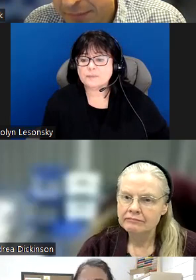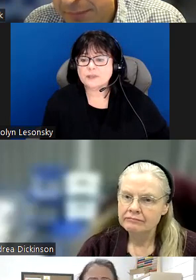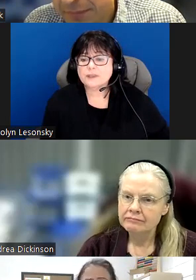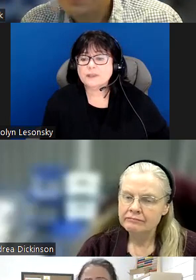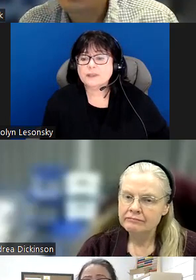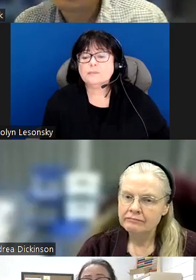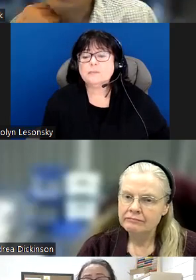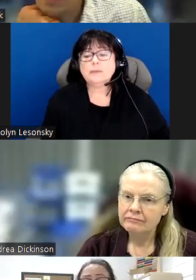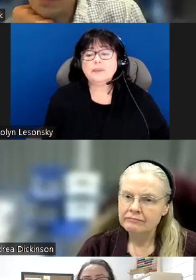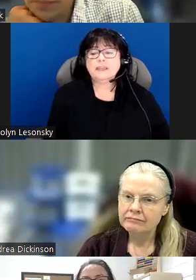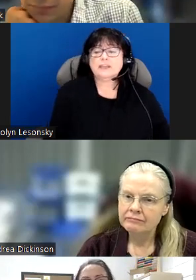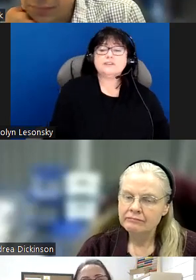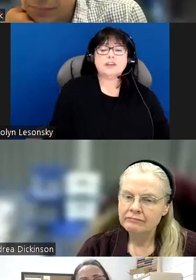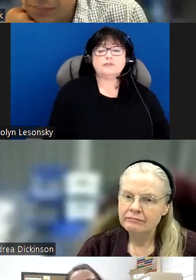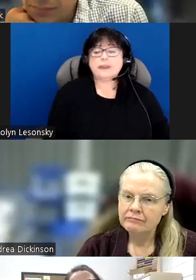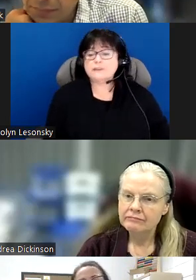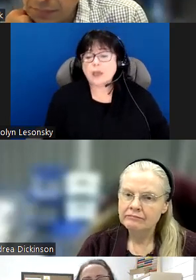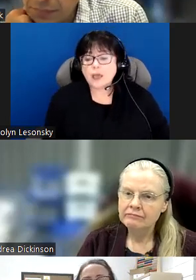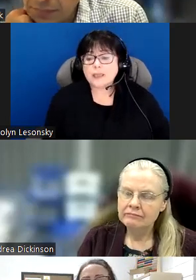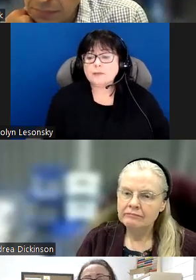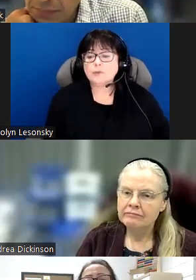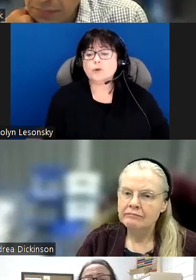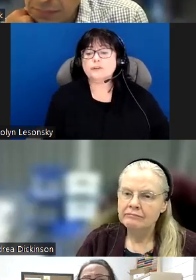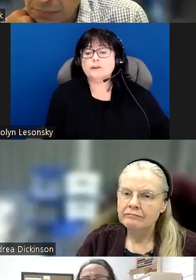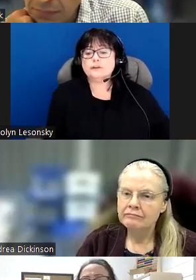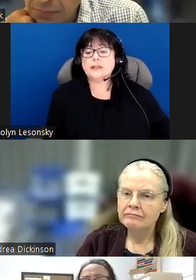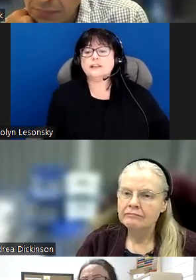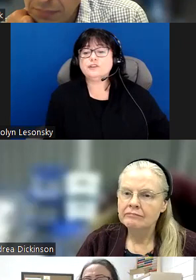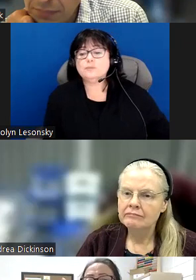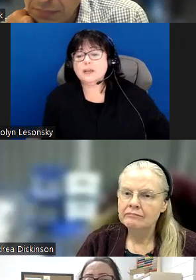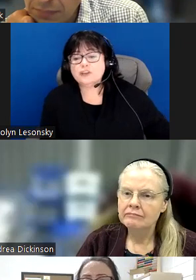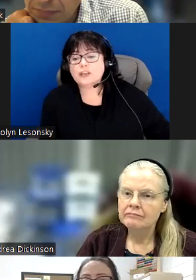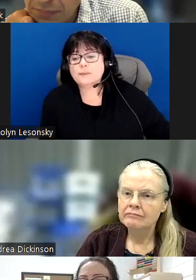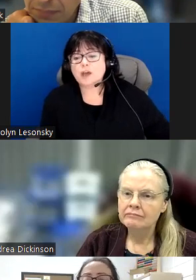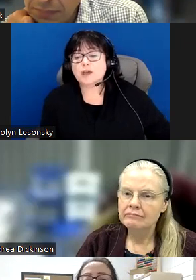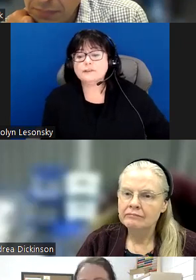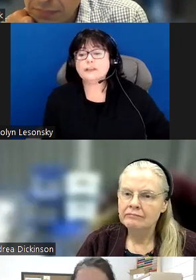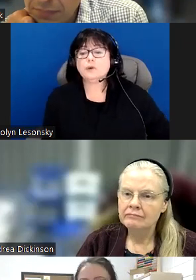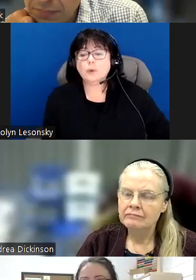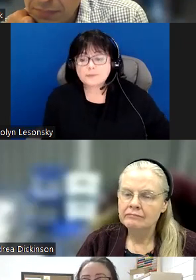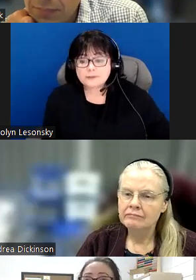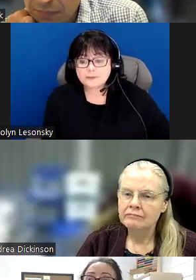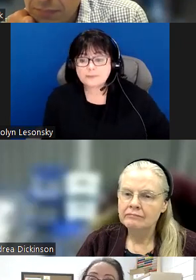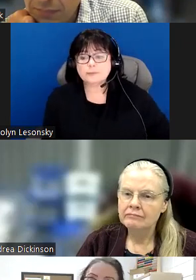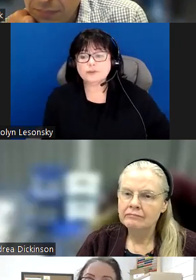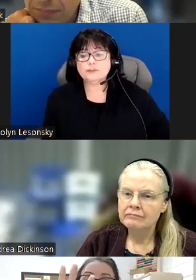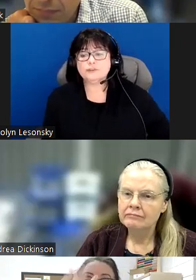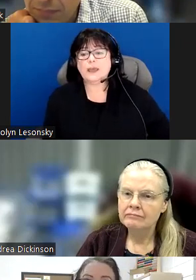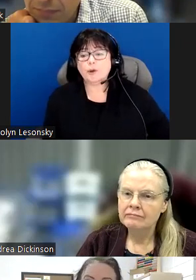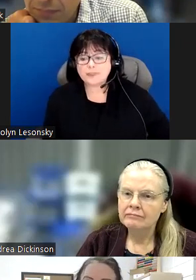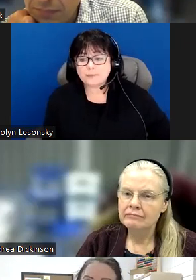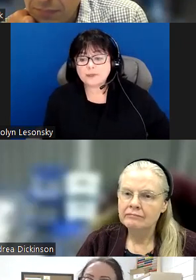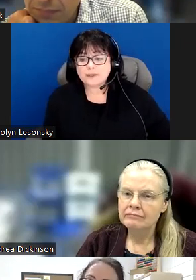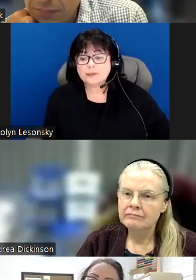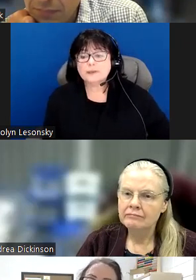from them. Maybe it's not the right time or they're telling too much and I'm not equipped to be able to